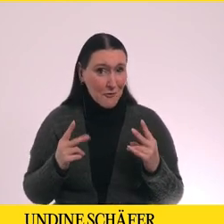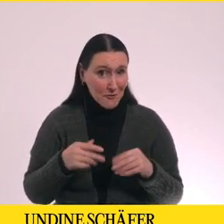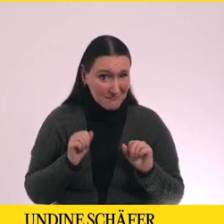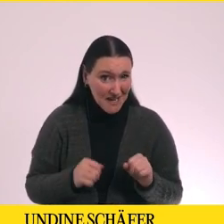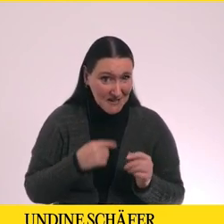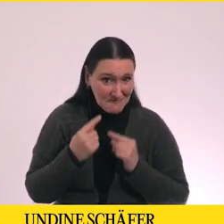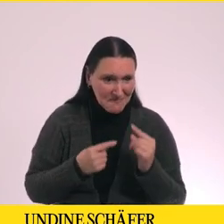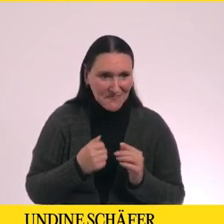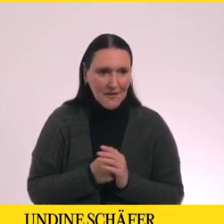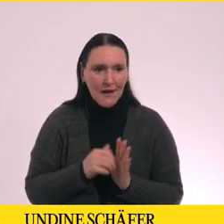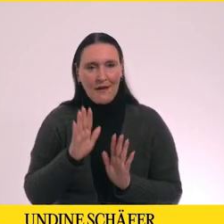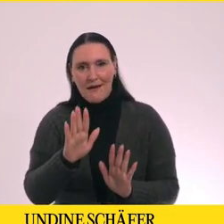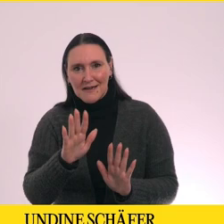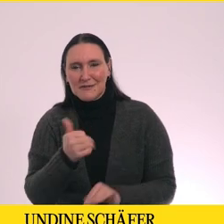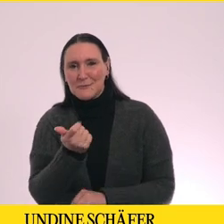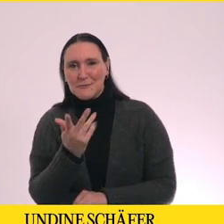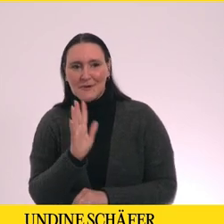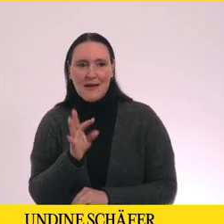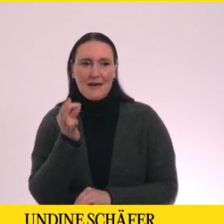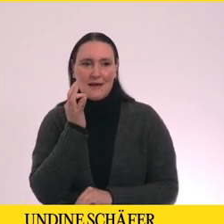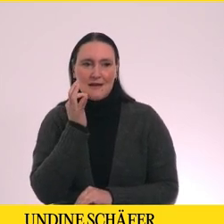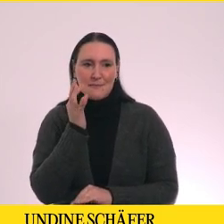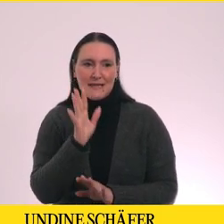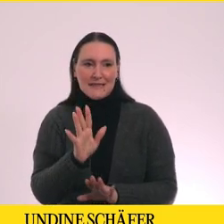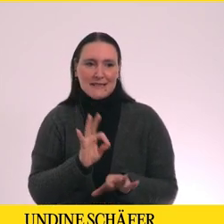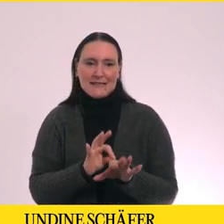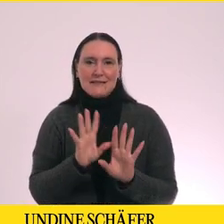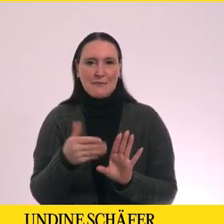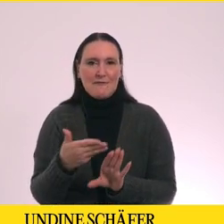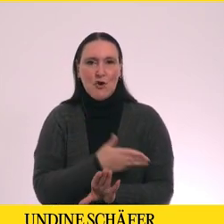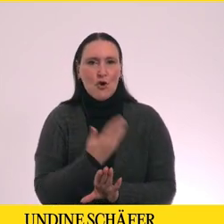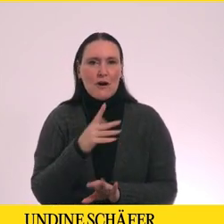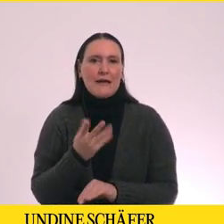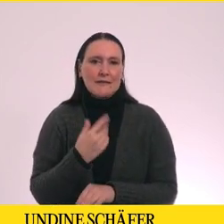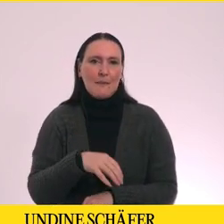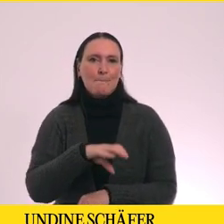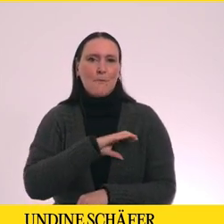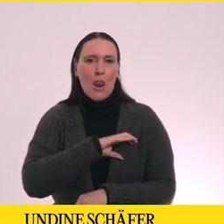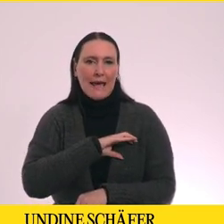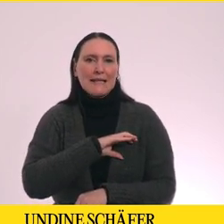Just a few minutes, because I was just stopped by the police, so it would be just nice to, you know, ease up.